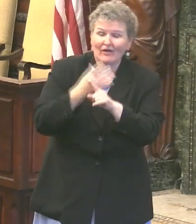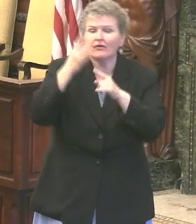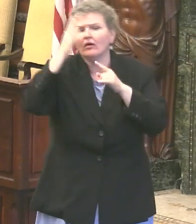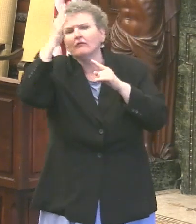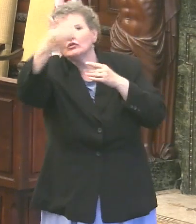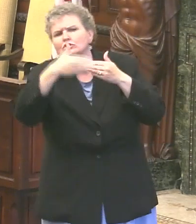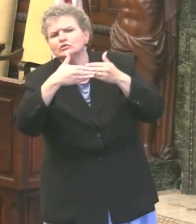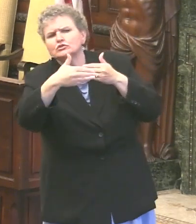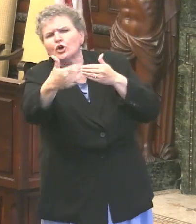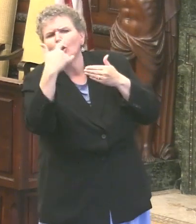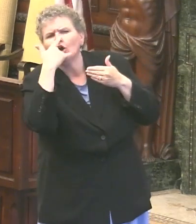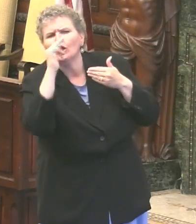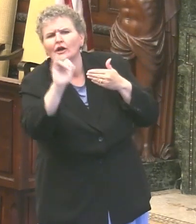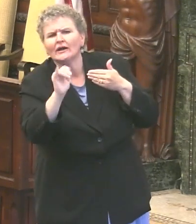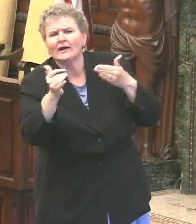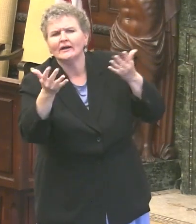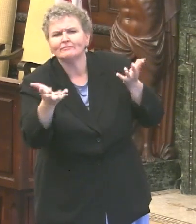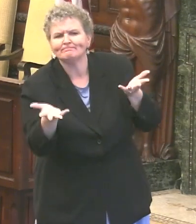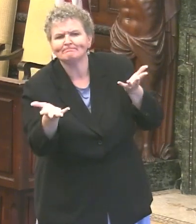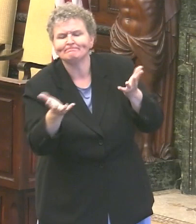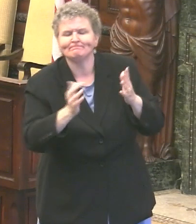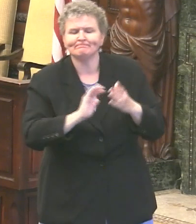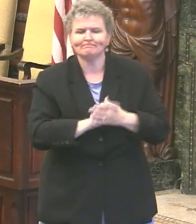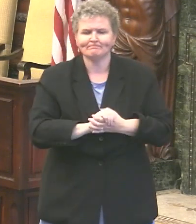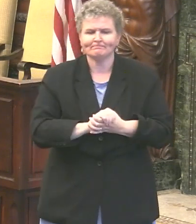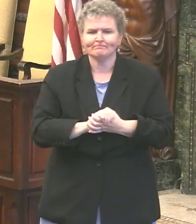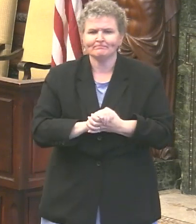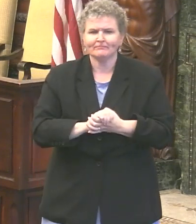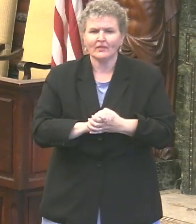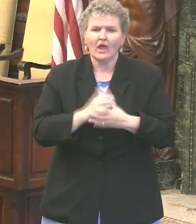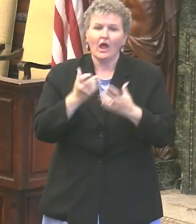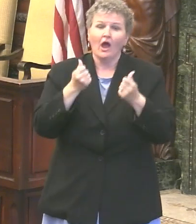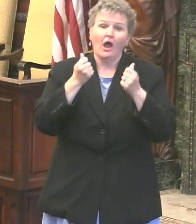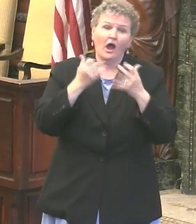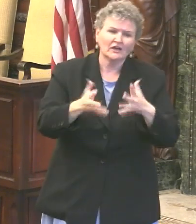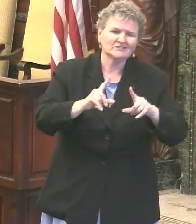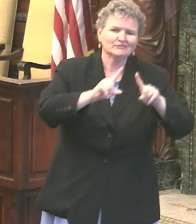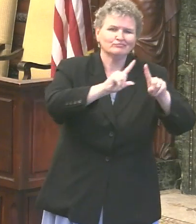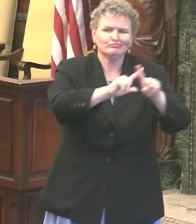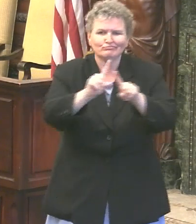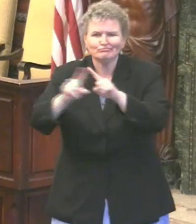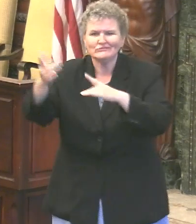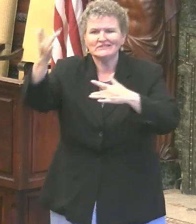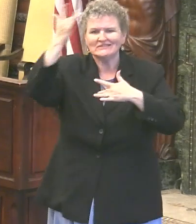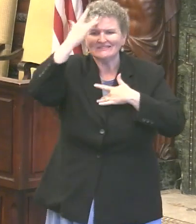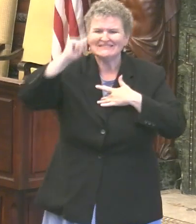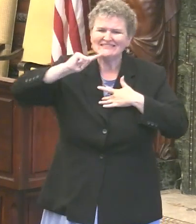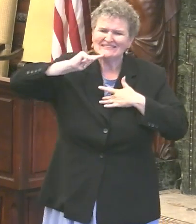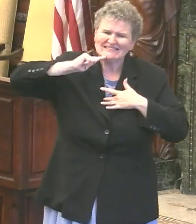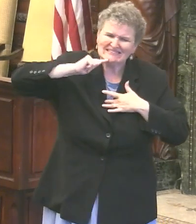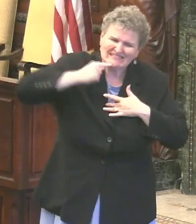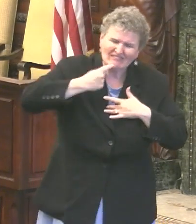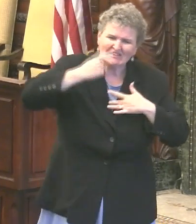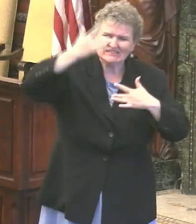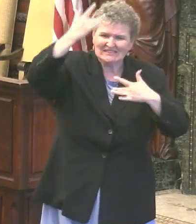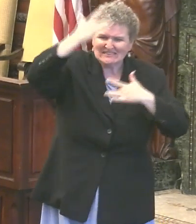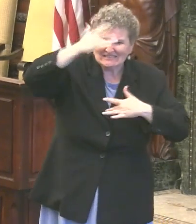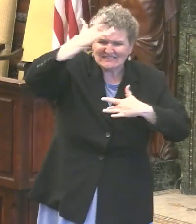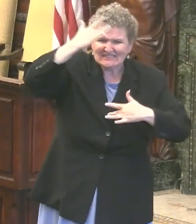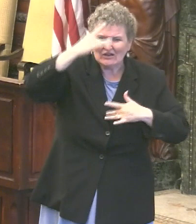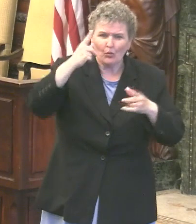in individuals, we learned that this virus causes a wide range of severity of illness, more so than any other virus that I'm aware